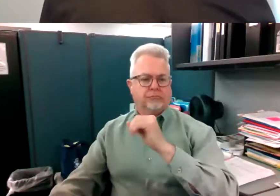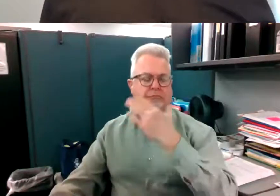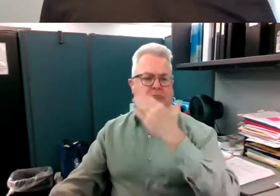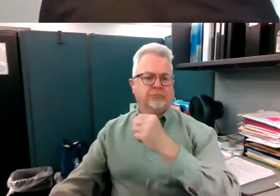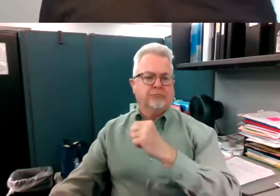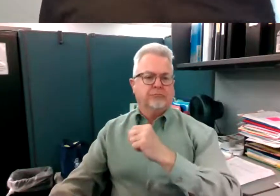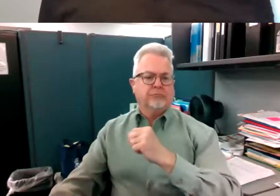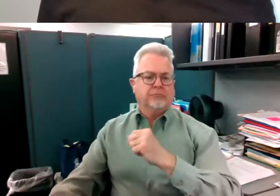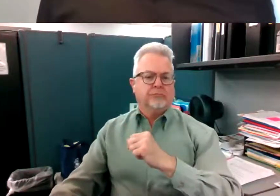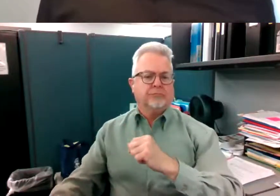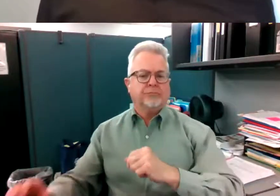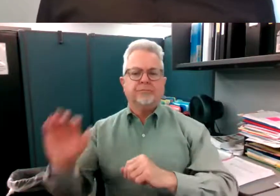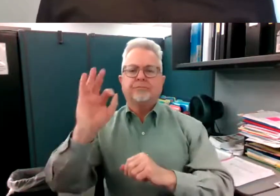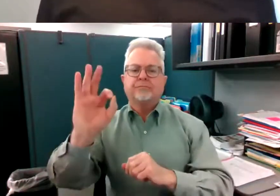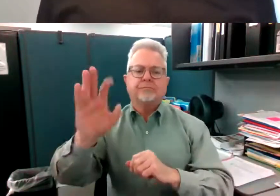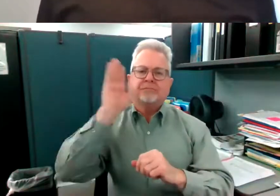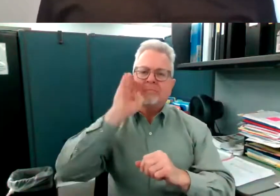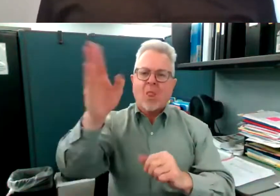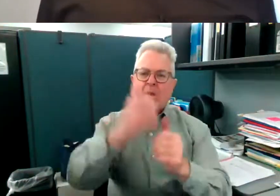Mike, Bear? Thank you.